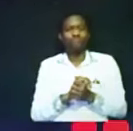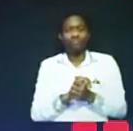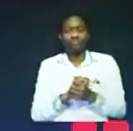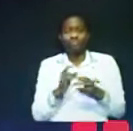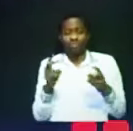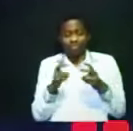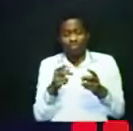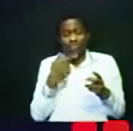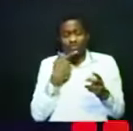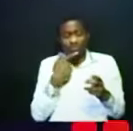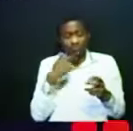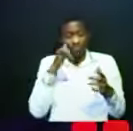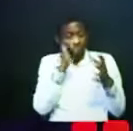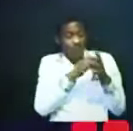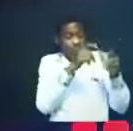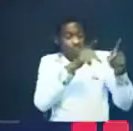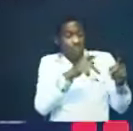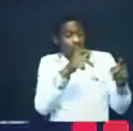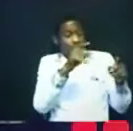Scripture.